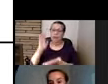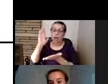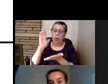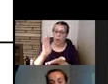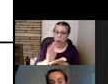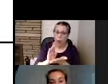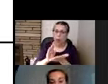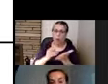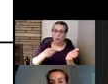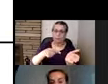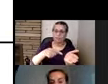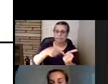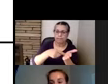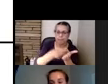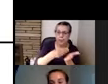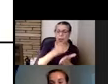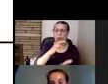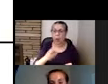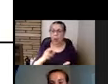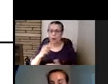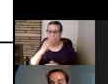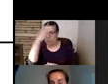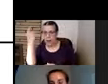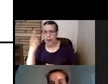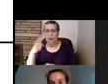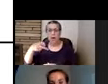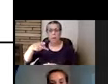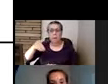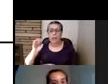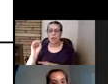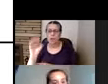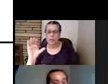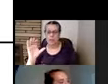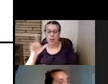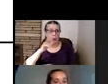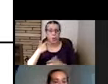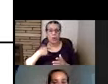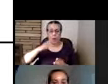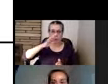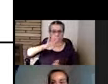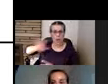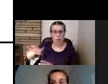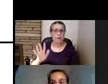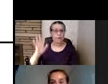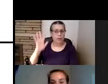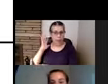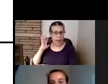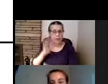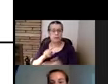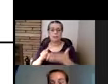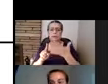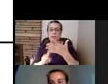Latinx riders. These are riders who have been traditionally underserved by the banking and transportation systems. 5, incorporate